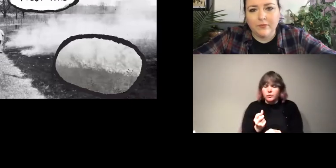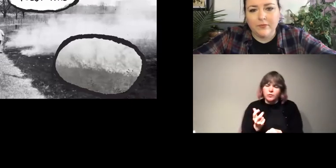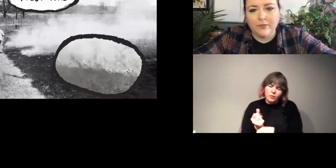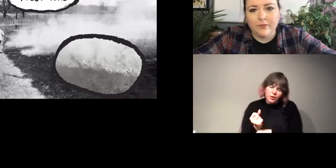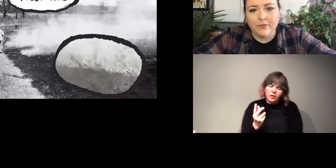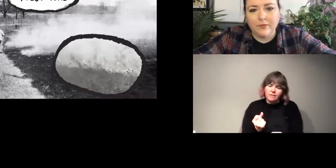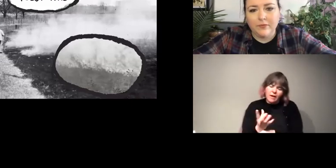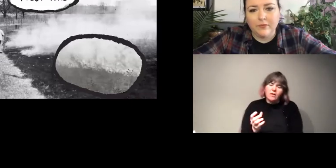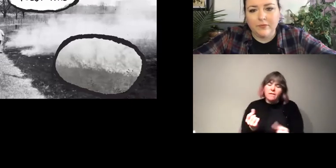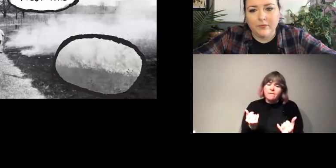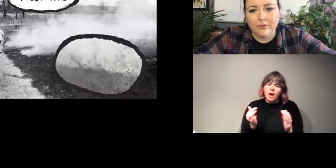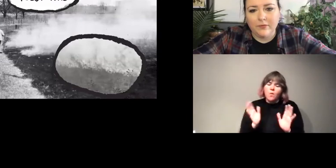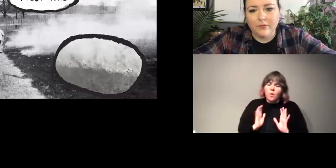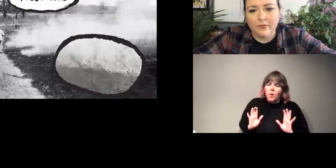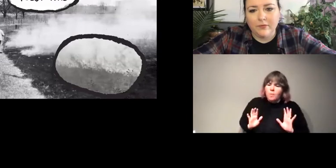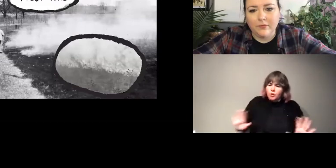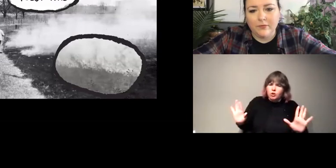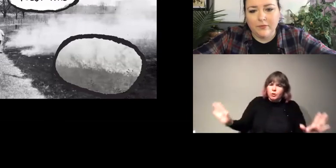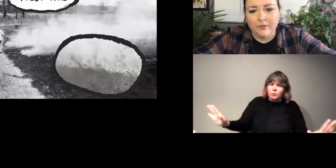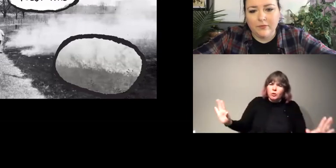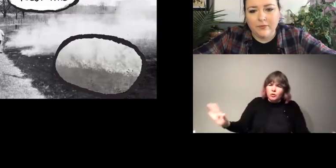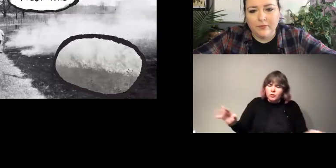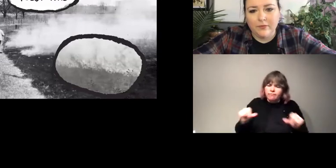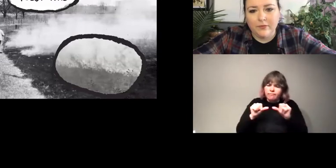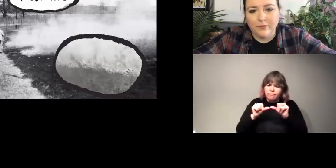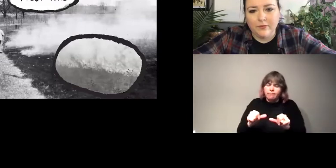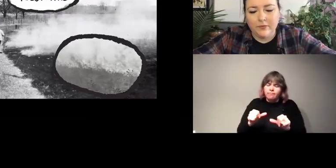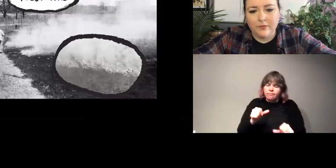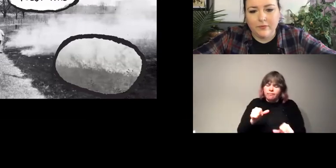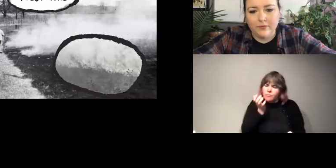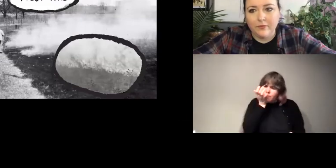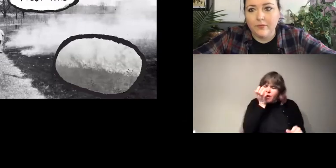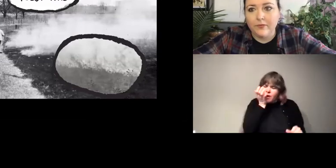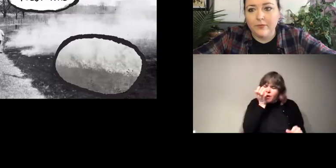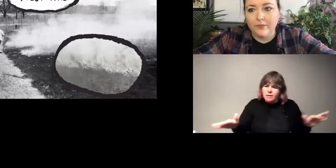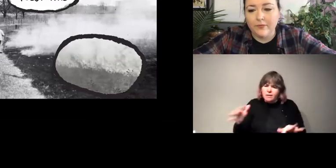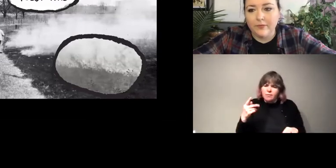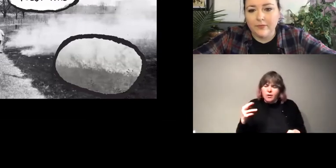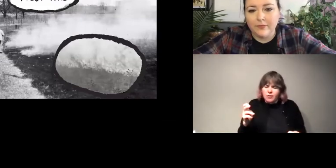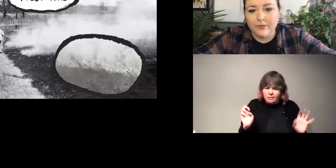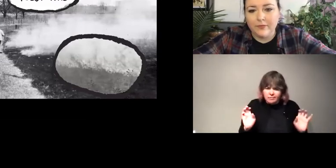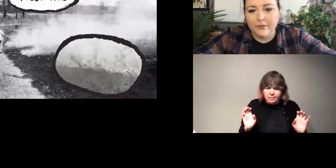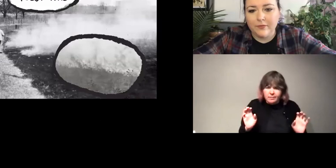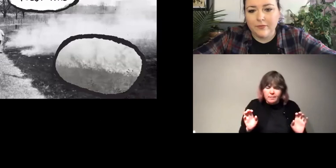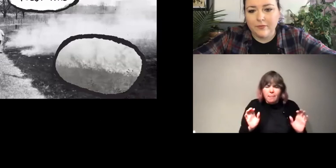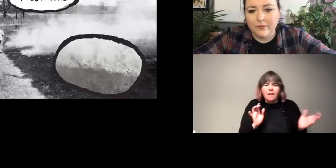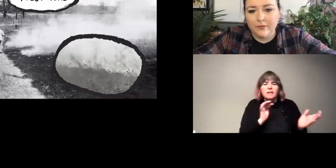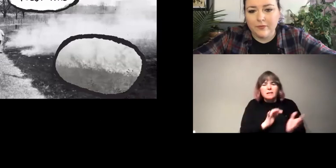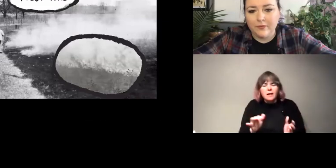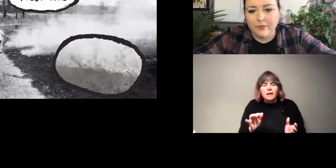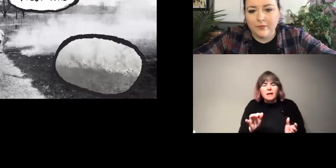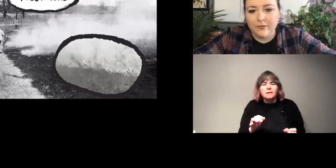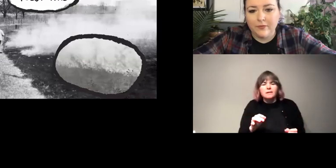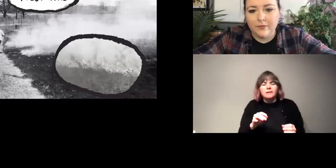a fire pushes those trees back and maintains prairie, to the point where there are studies done where you'll find deep